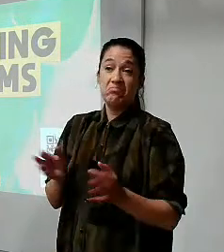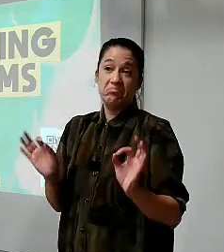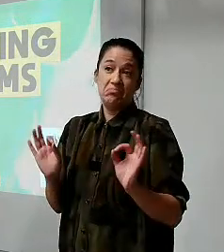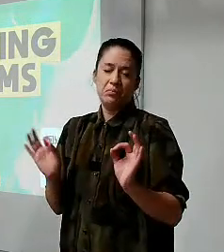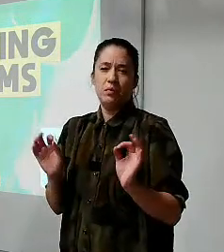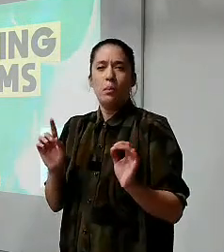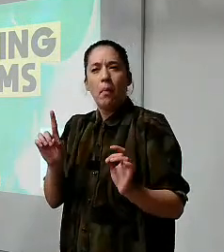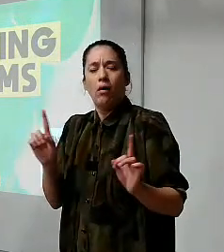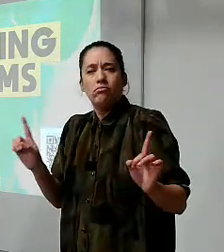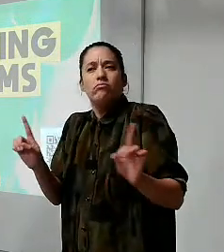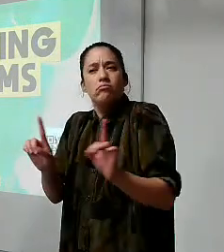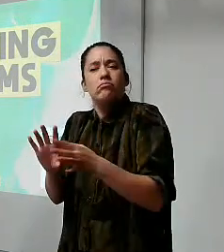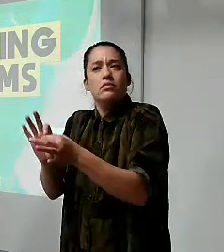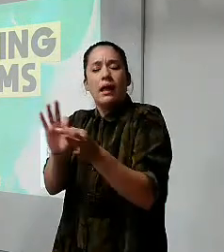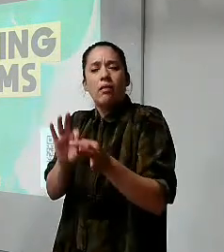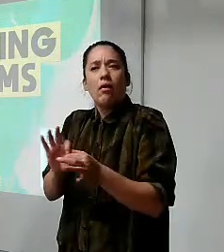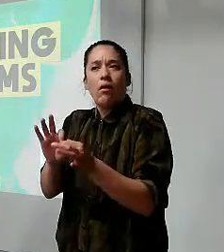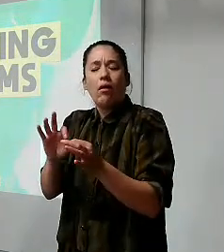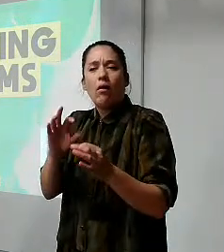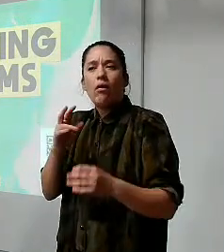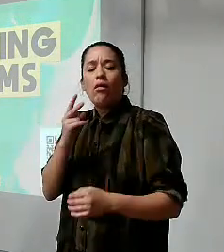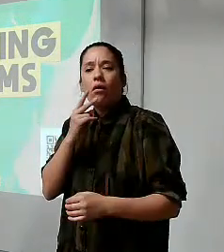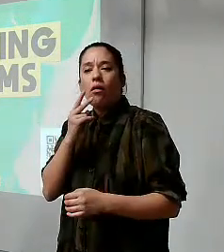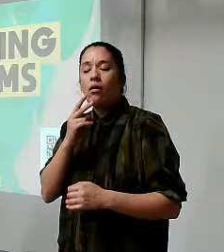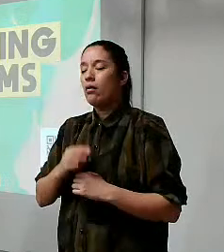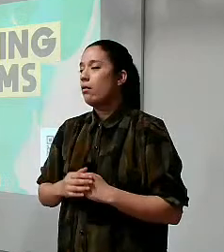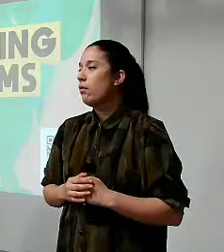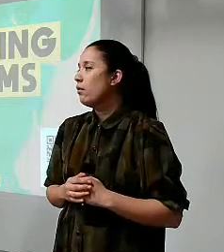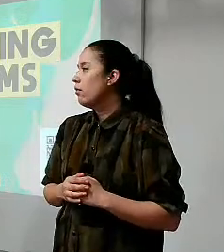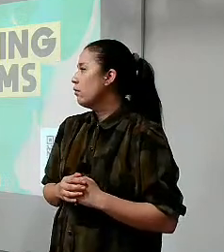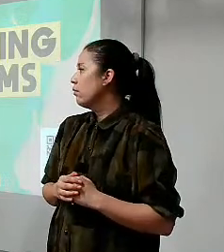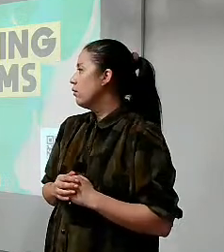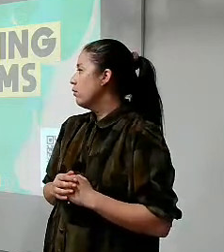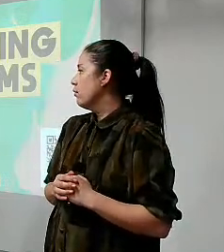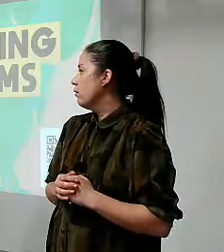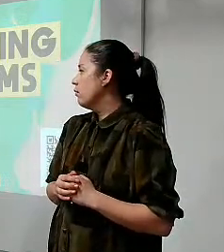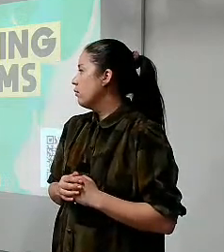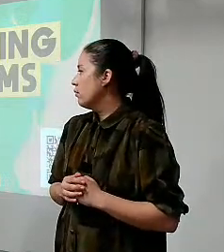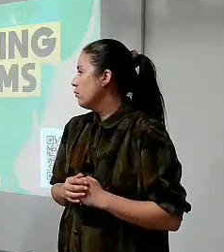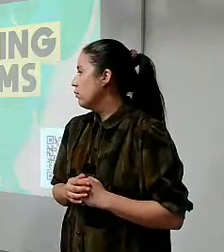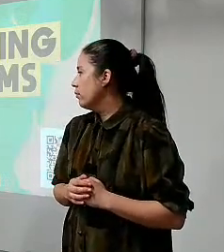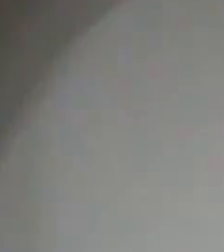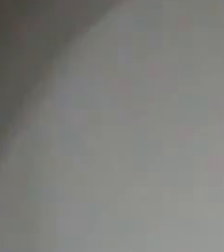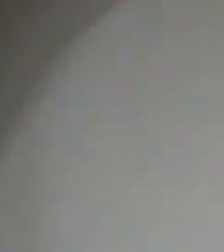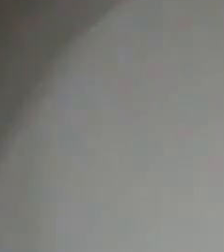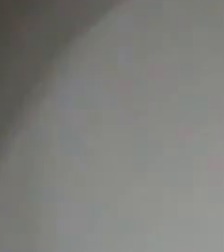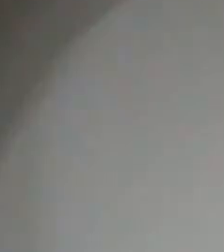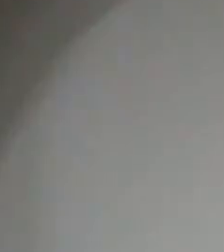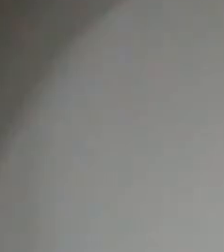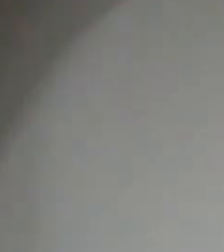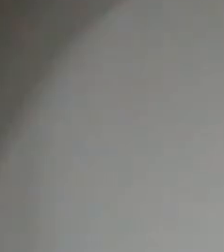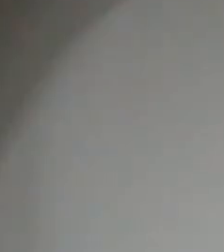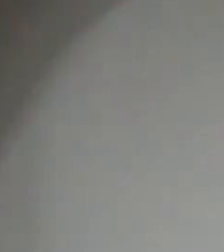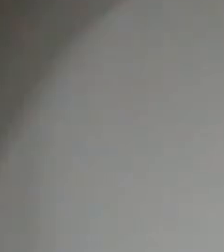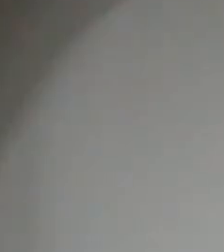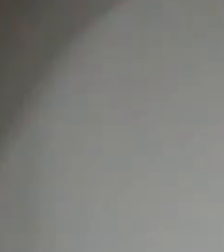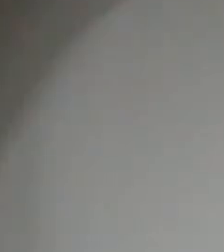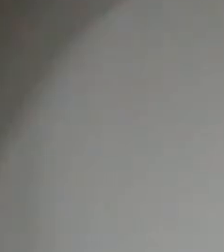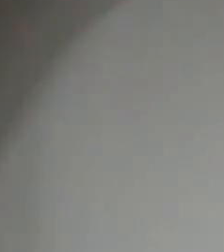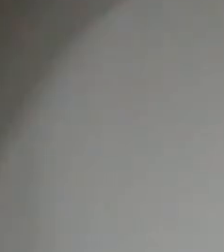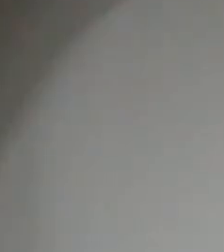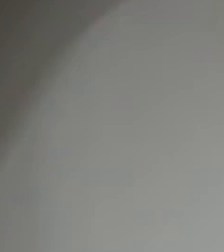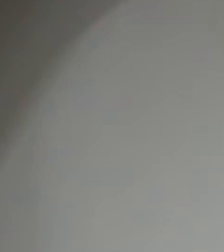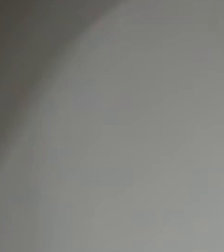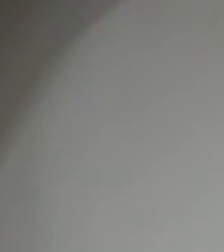you know, they would just kind of quite tacitly, not in a formally organized way, but look out